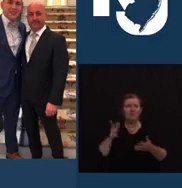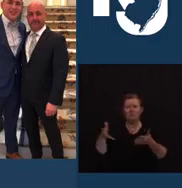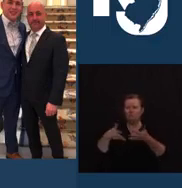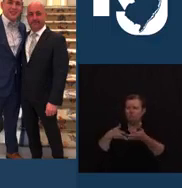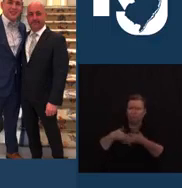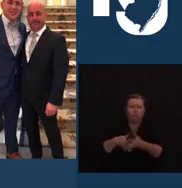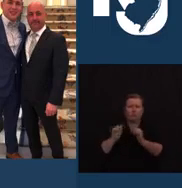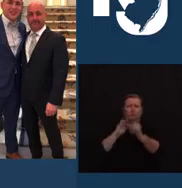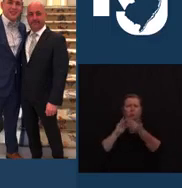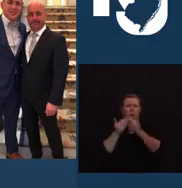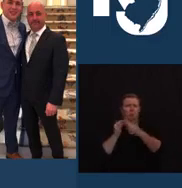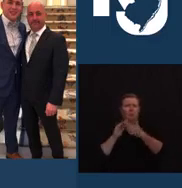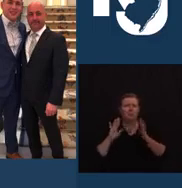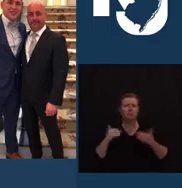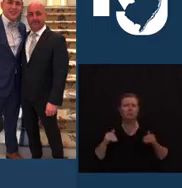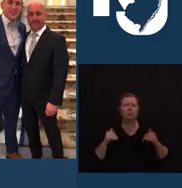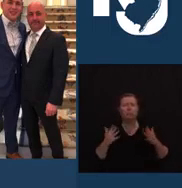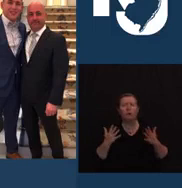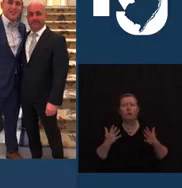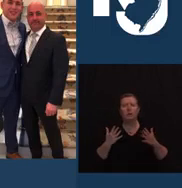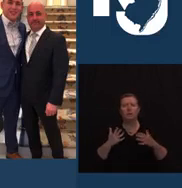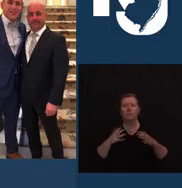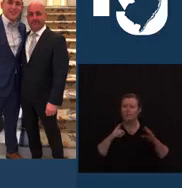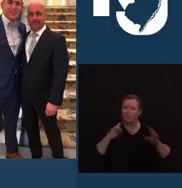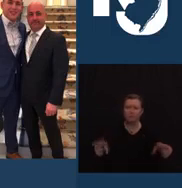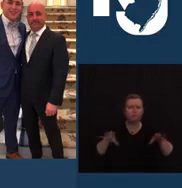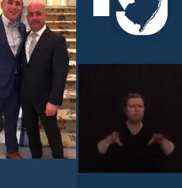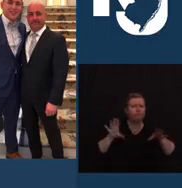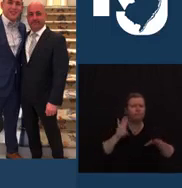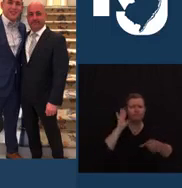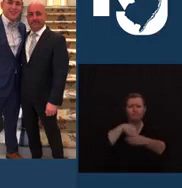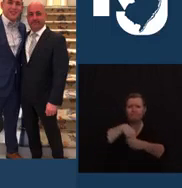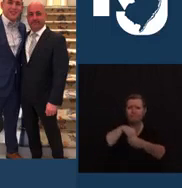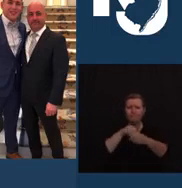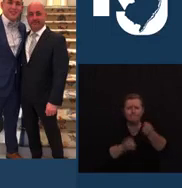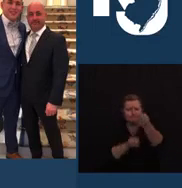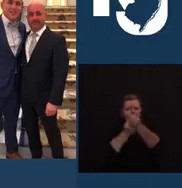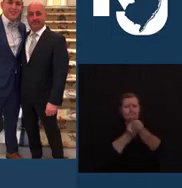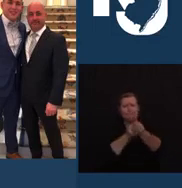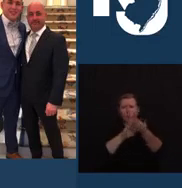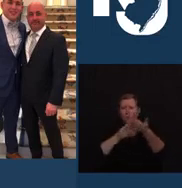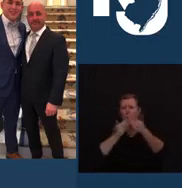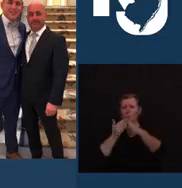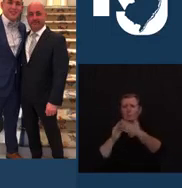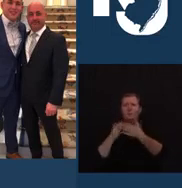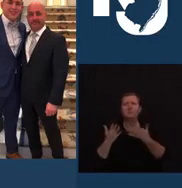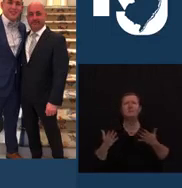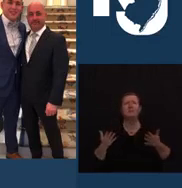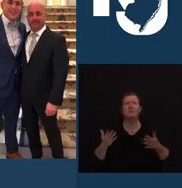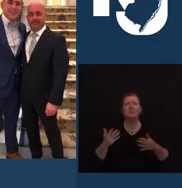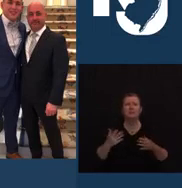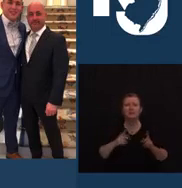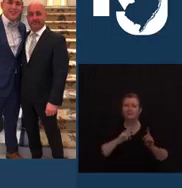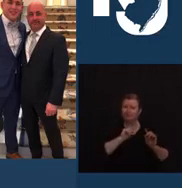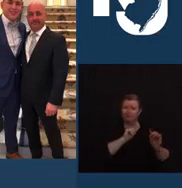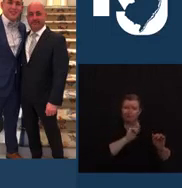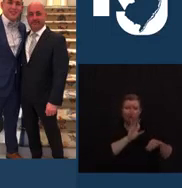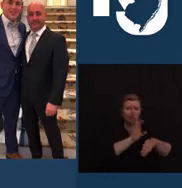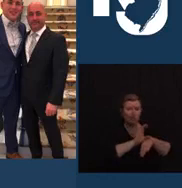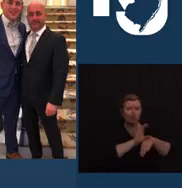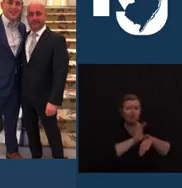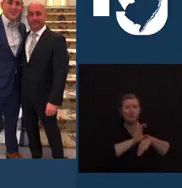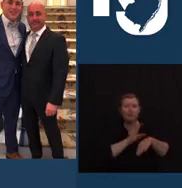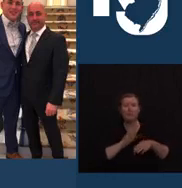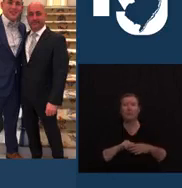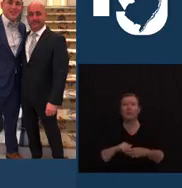is all that he did within and for Hawthorne. He was a devoted and active parishioner at St. Anthony's Roman Catholic Church.